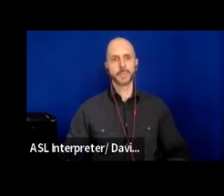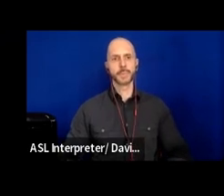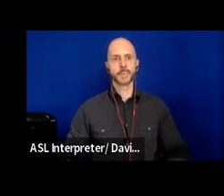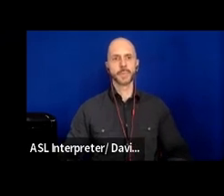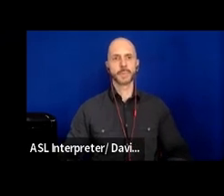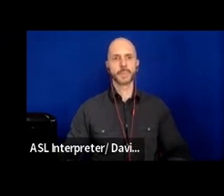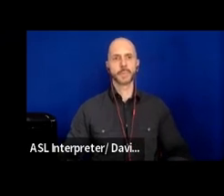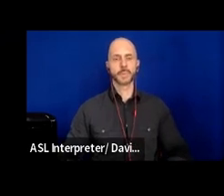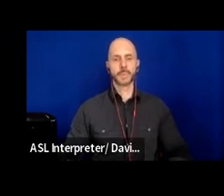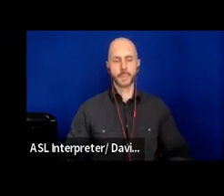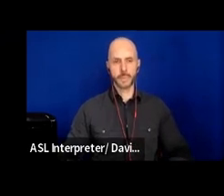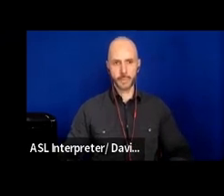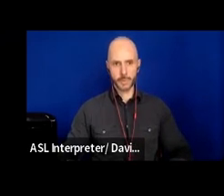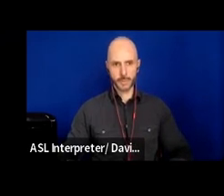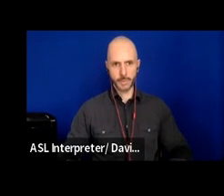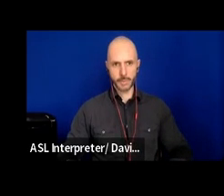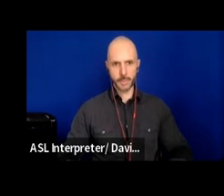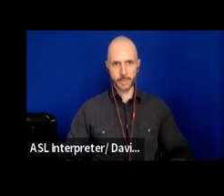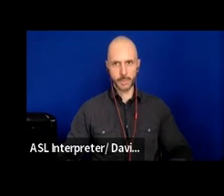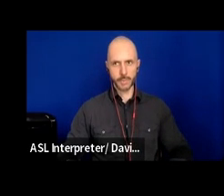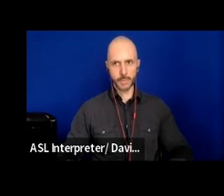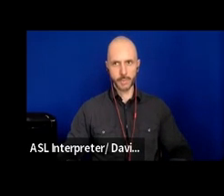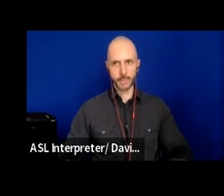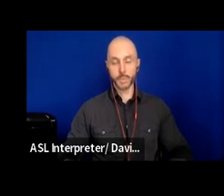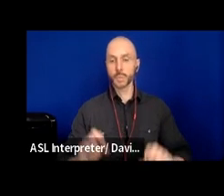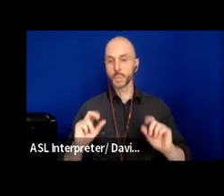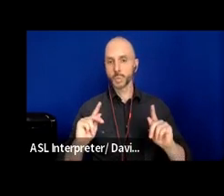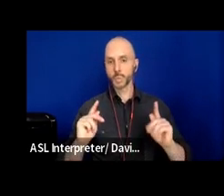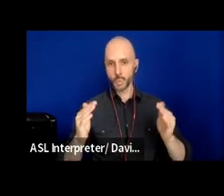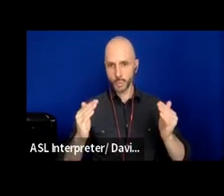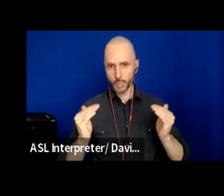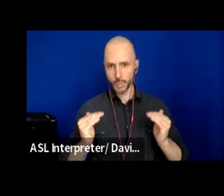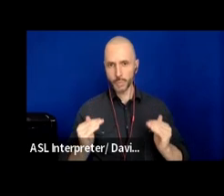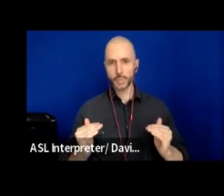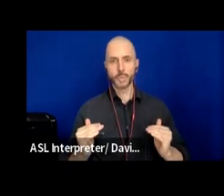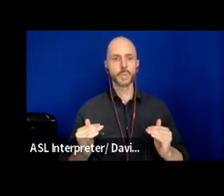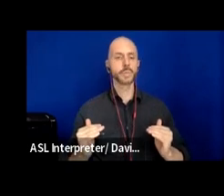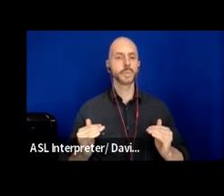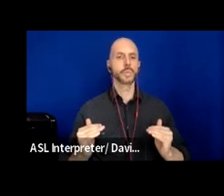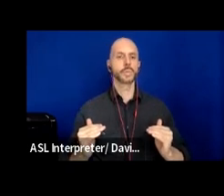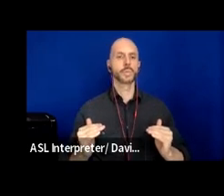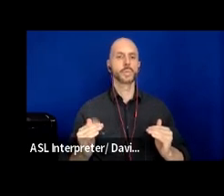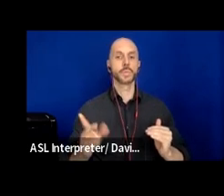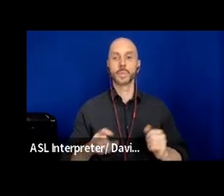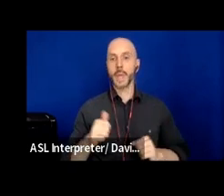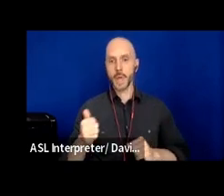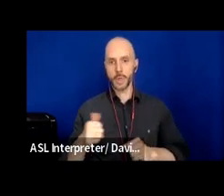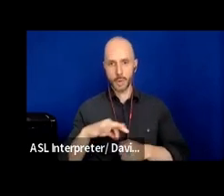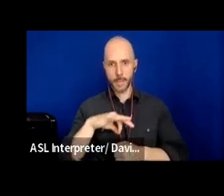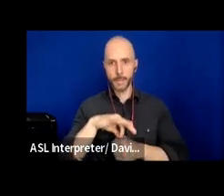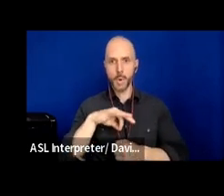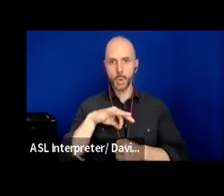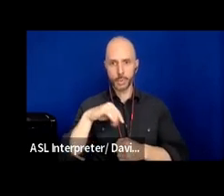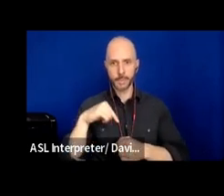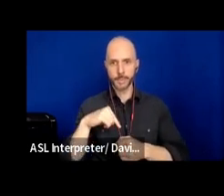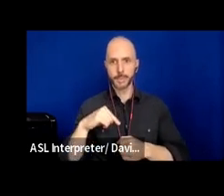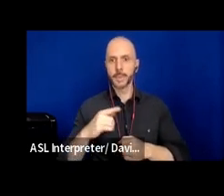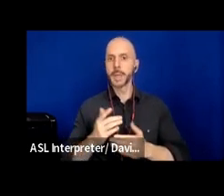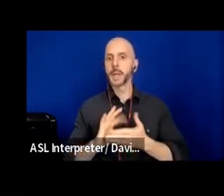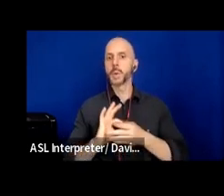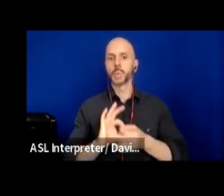And then I'm actually going to move us along to this piece, which is another poll, which is about power and